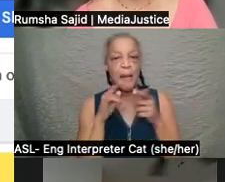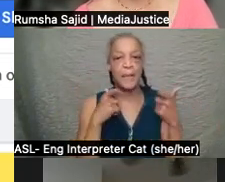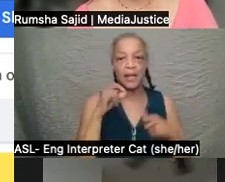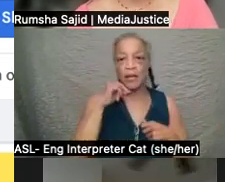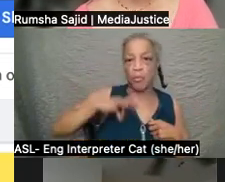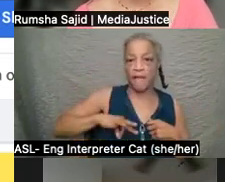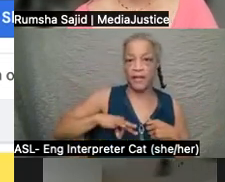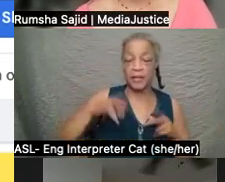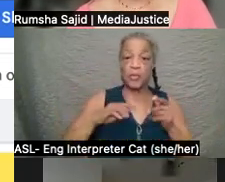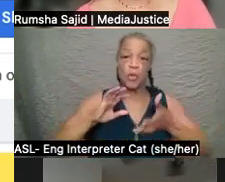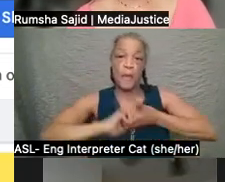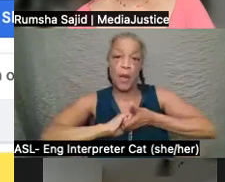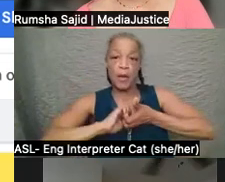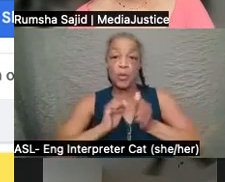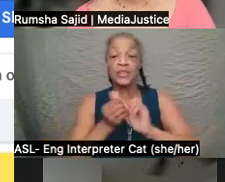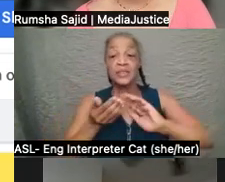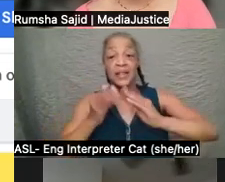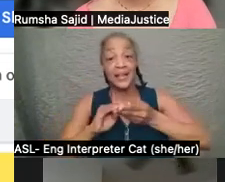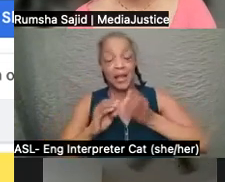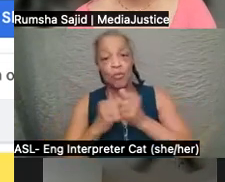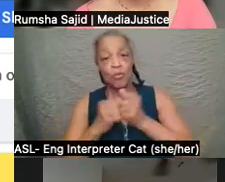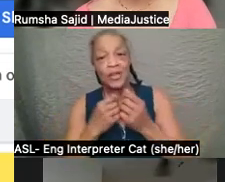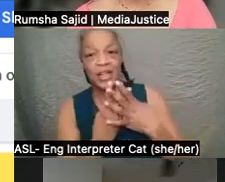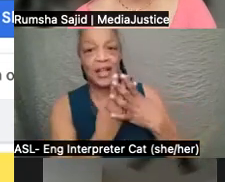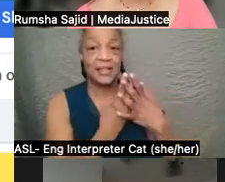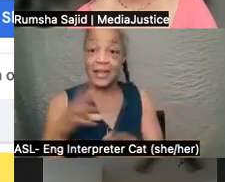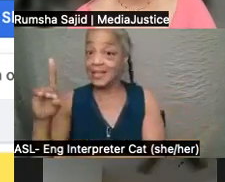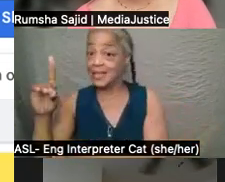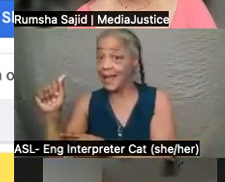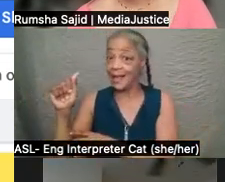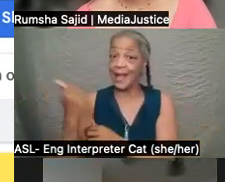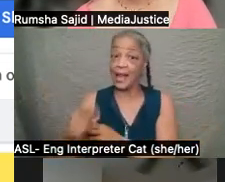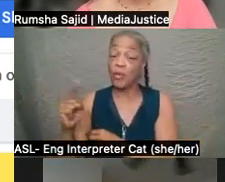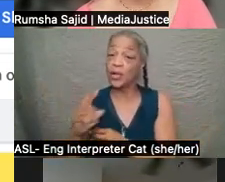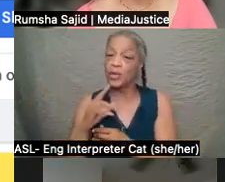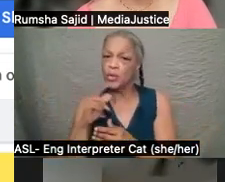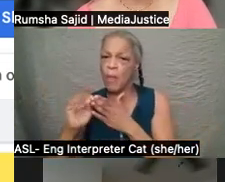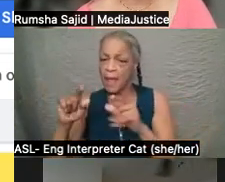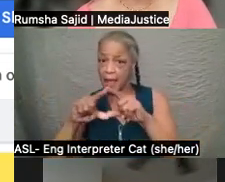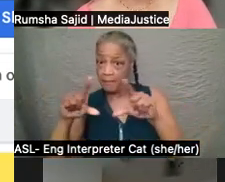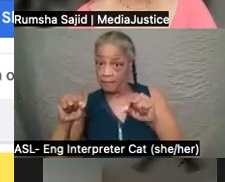with cities and jails, district attorneys. Does anyone want to speak, whoever wrote this, want to speak to that more?